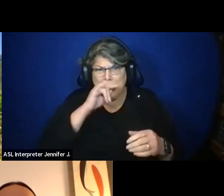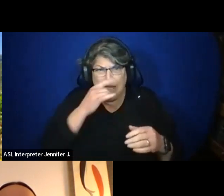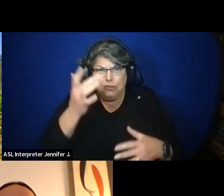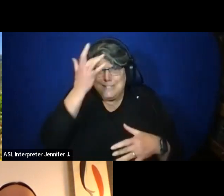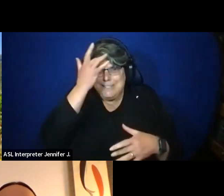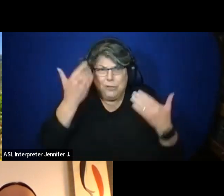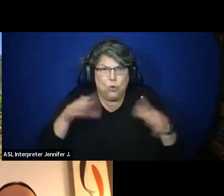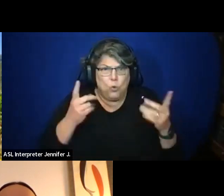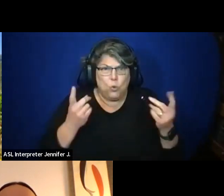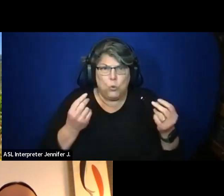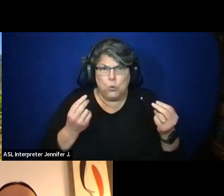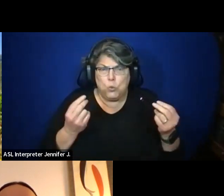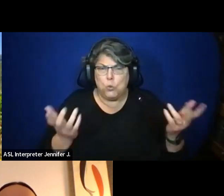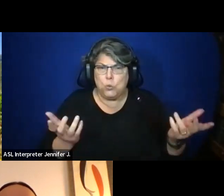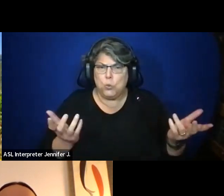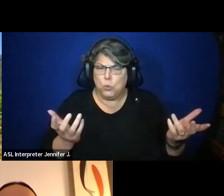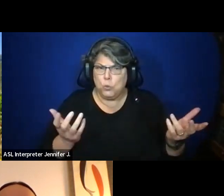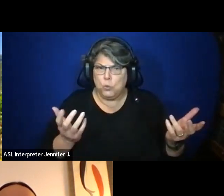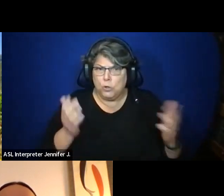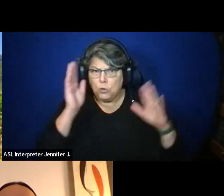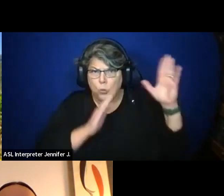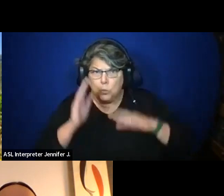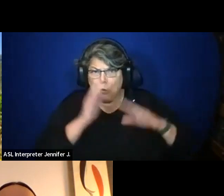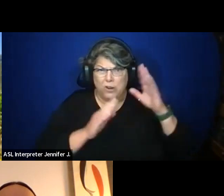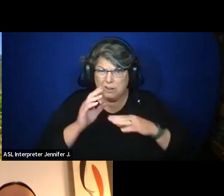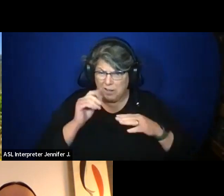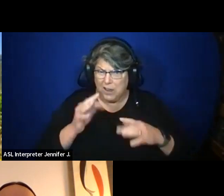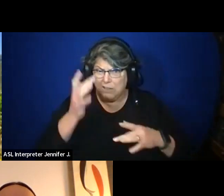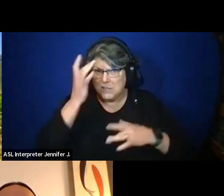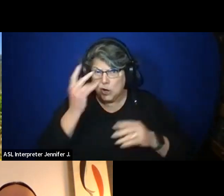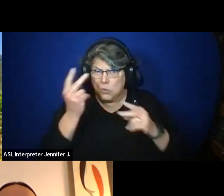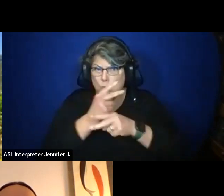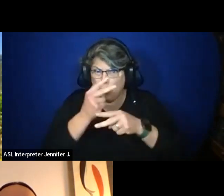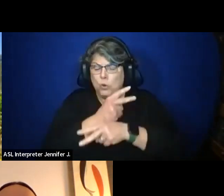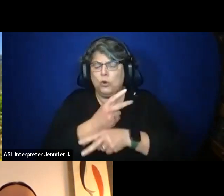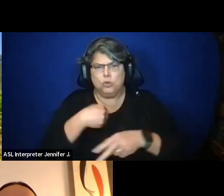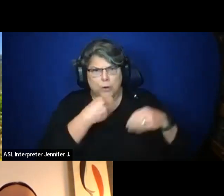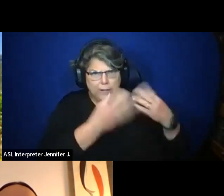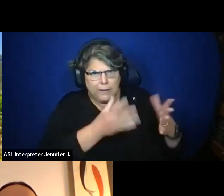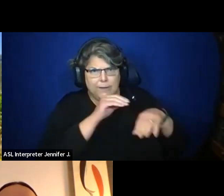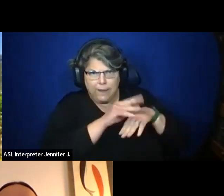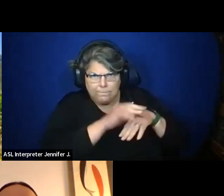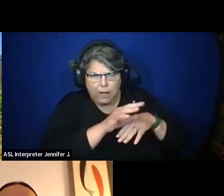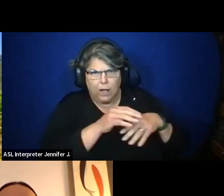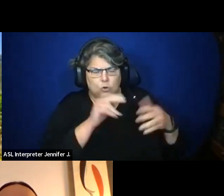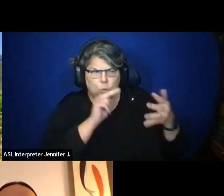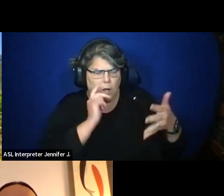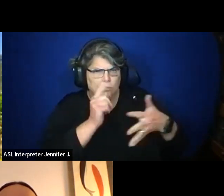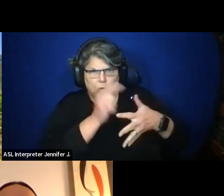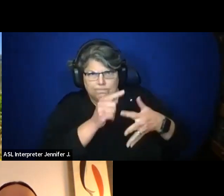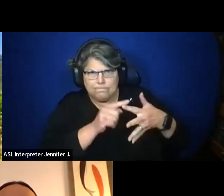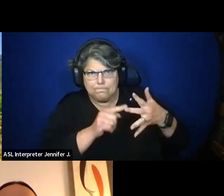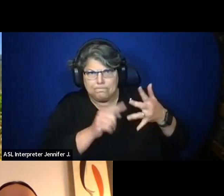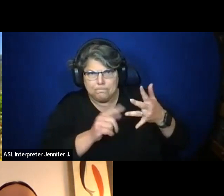do. And they're concerned about if the illness could get worse, and we're giving them advice on what to watch for. I think what Dr. Jennifer Fish